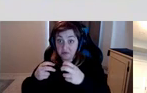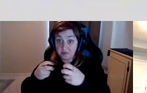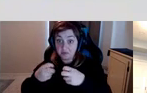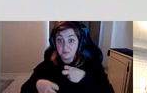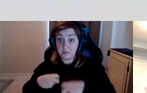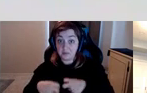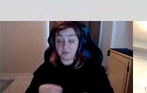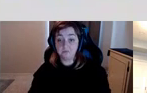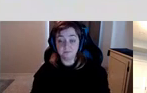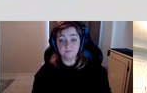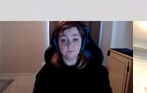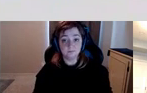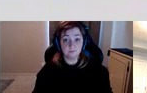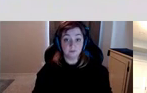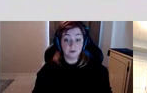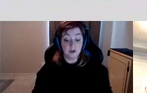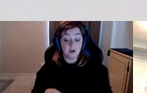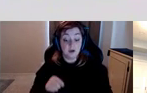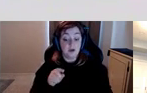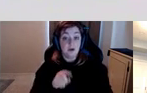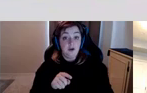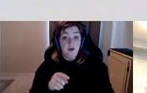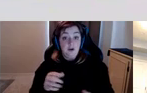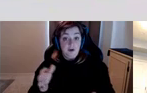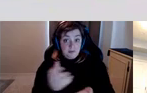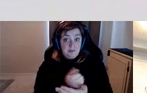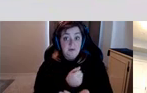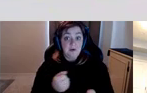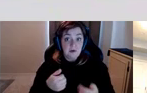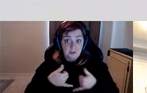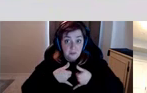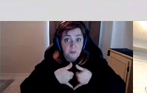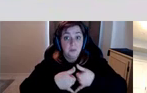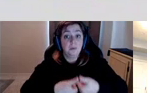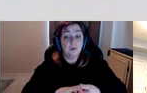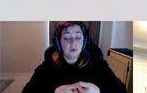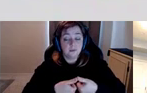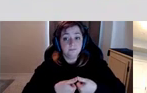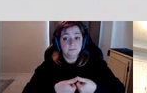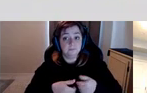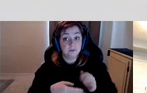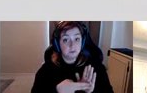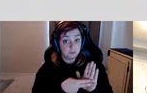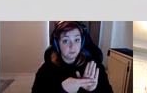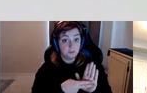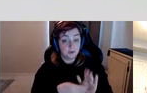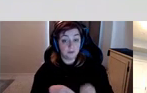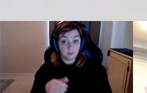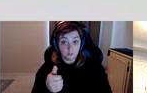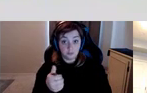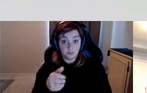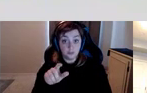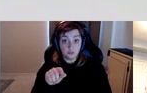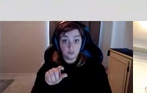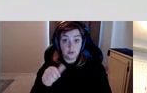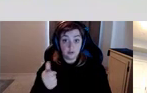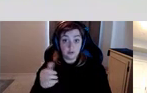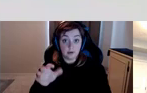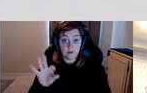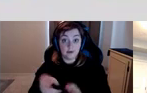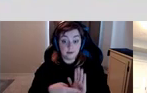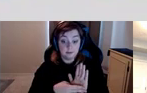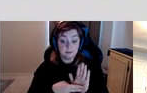Atia has won several writing and literary awards and has been named to the 2019 TAYSHAs with the Texas